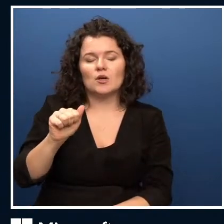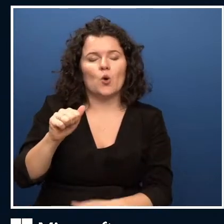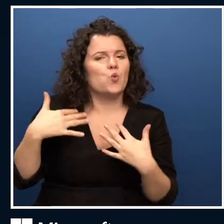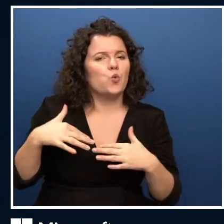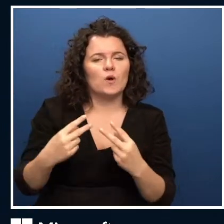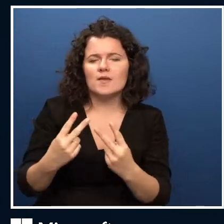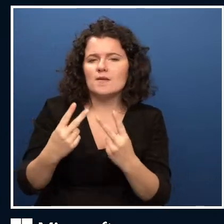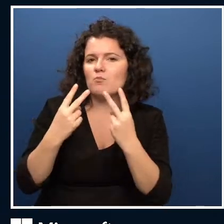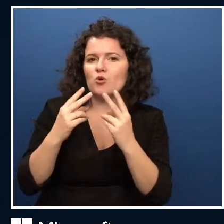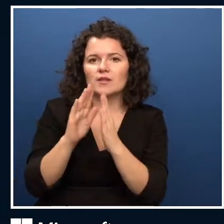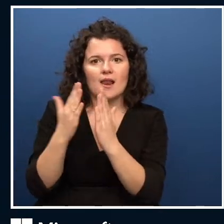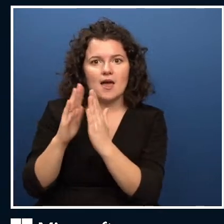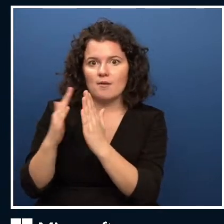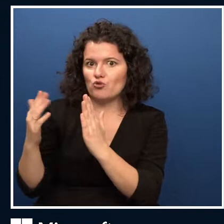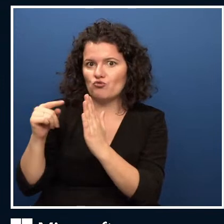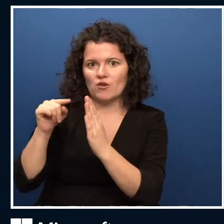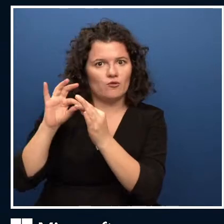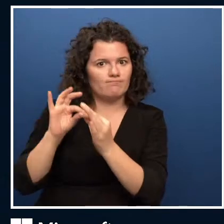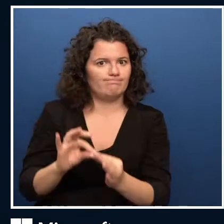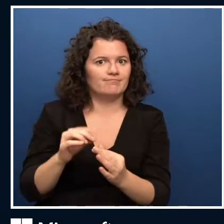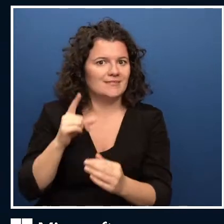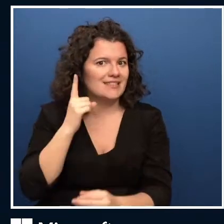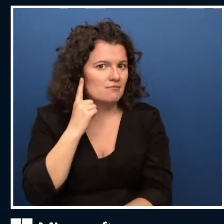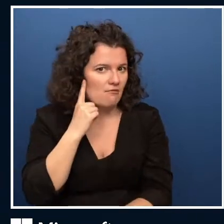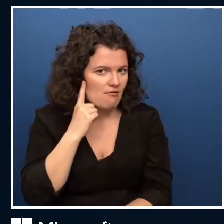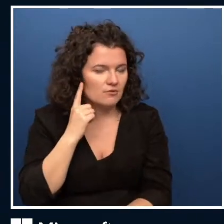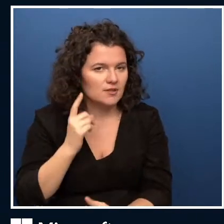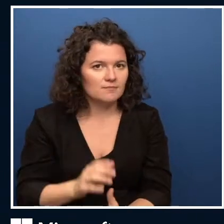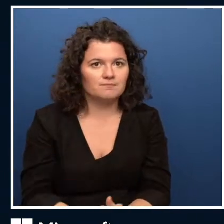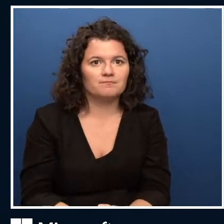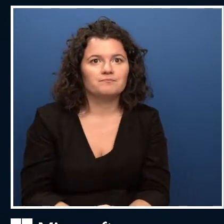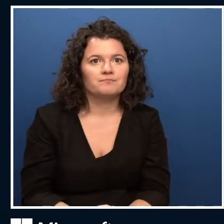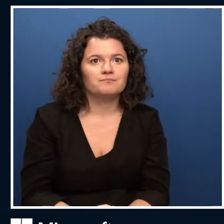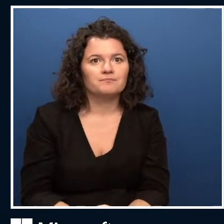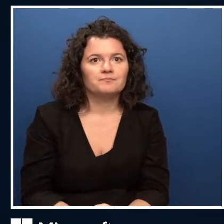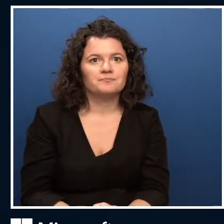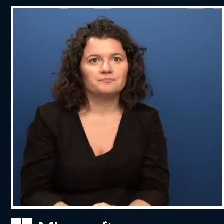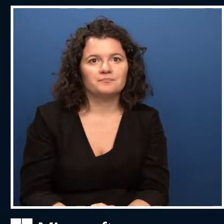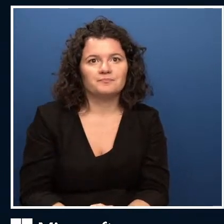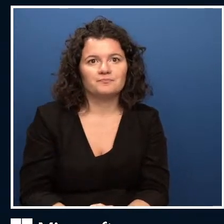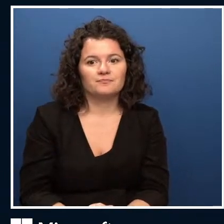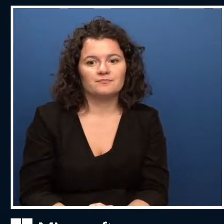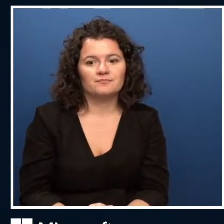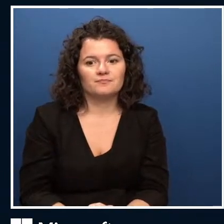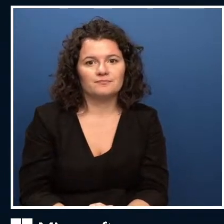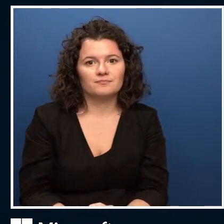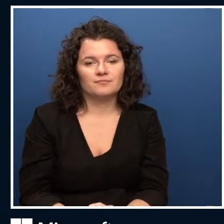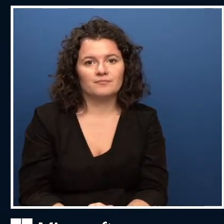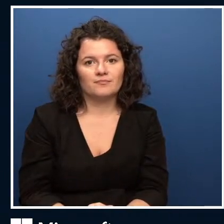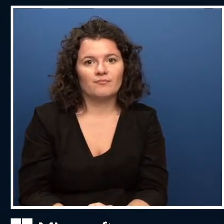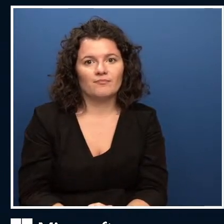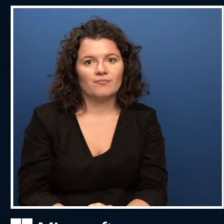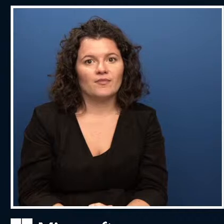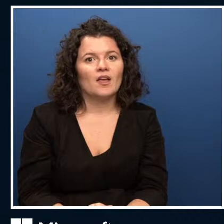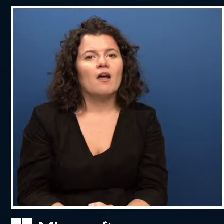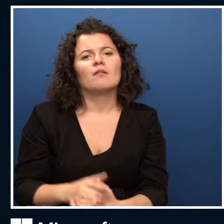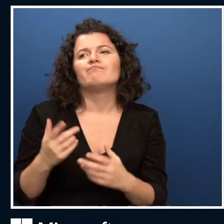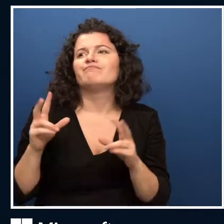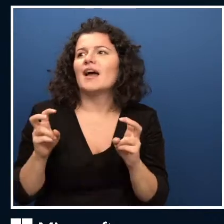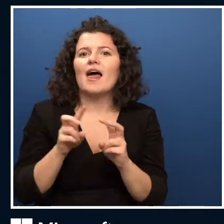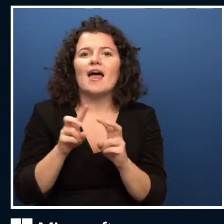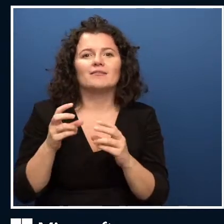well. And yes, so Librosa is again an open source library, just like